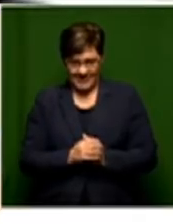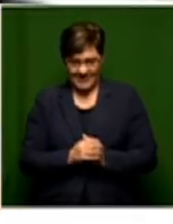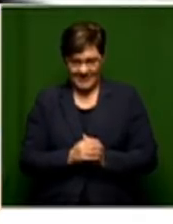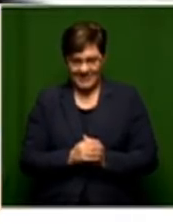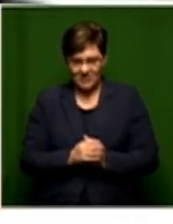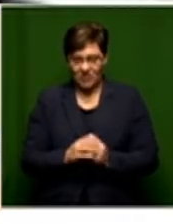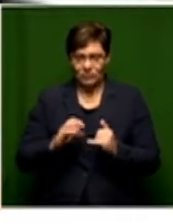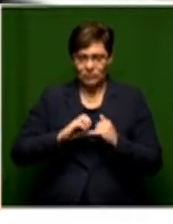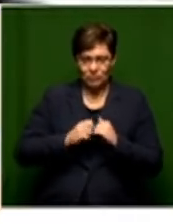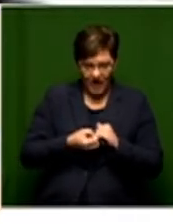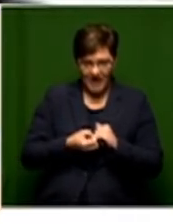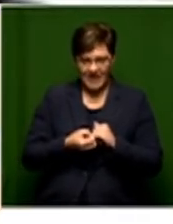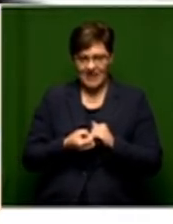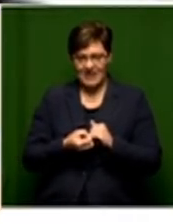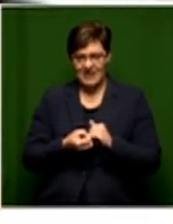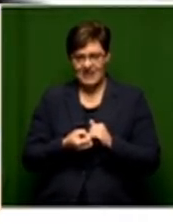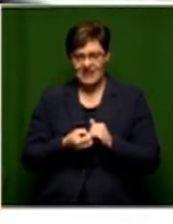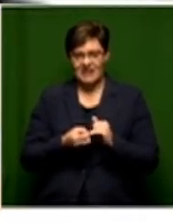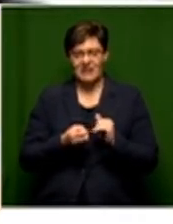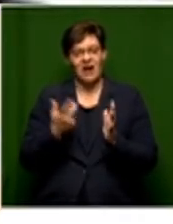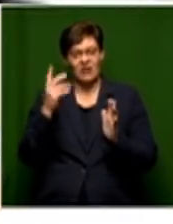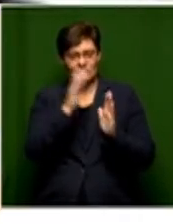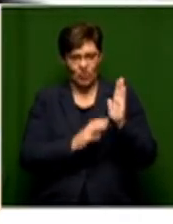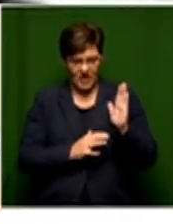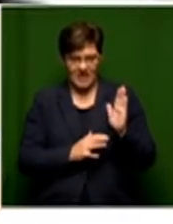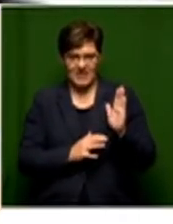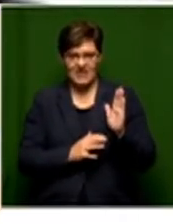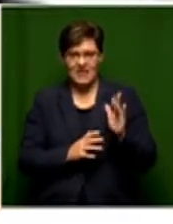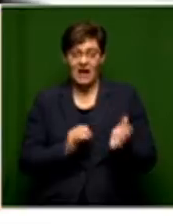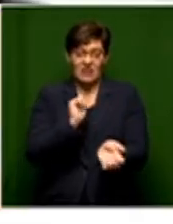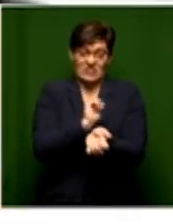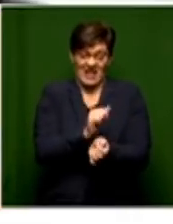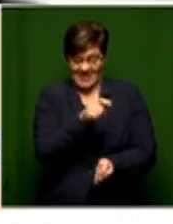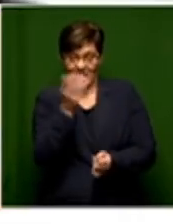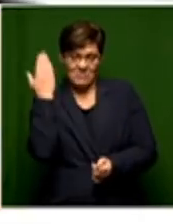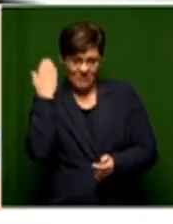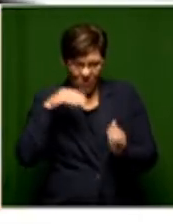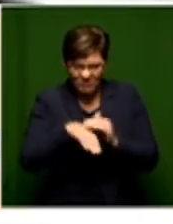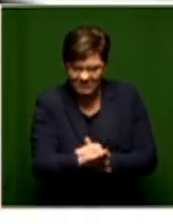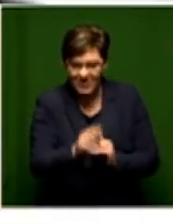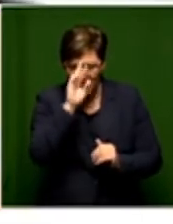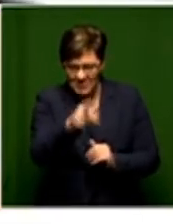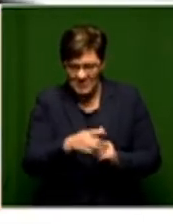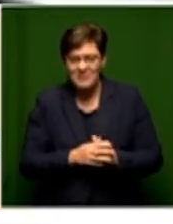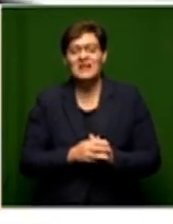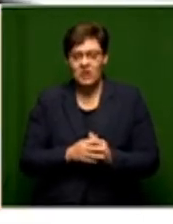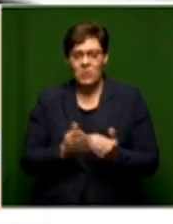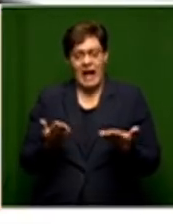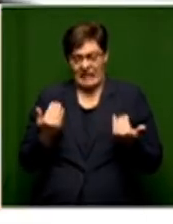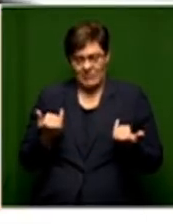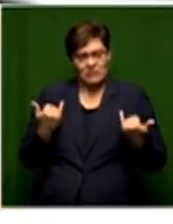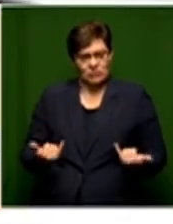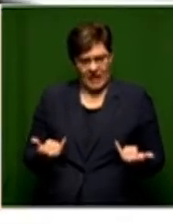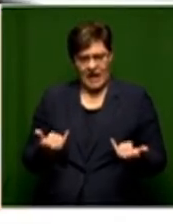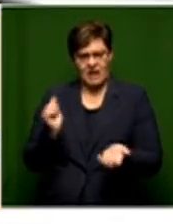how you were trying to bring us that story almost back into the holding cells there the last time around. But what are we expecting to come out